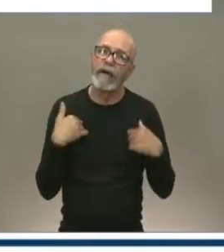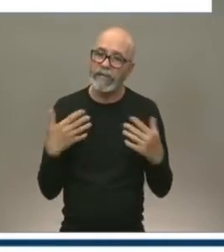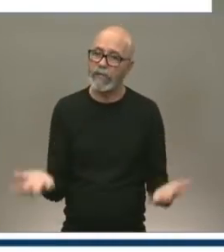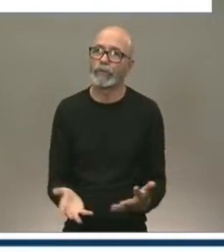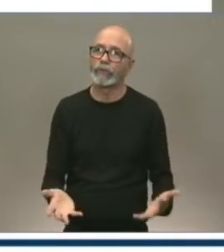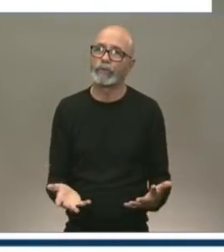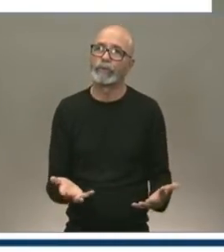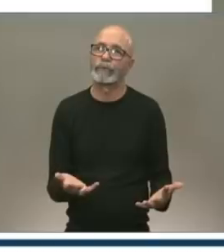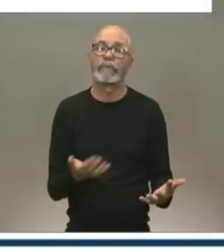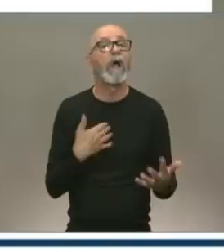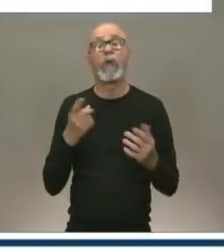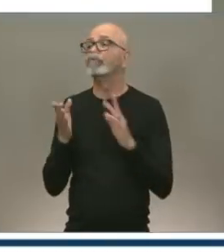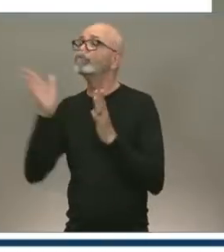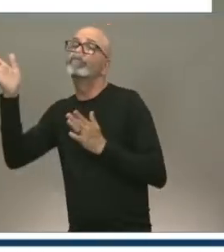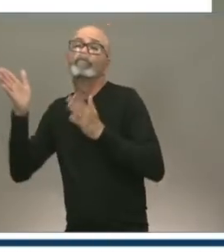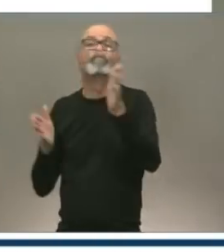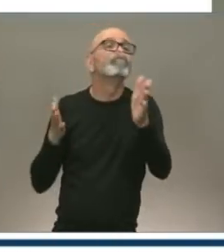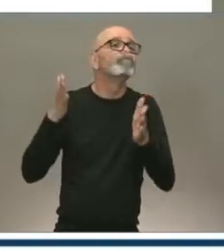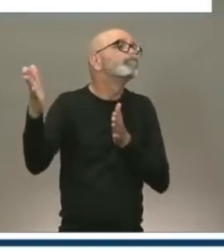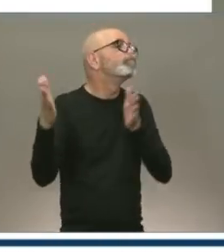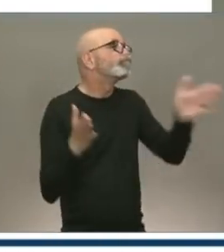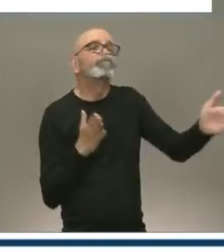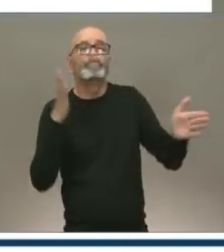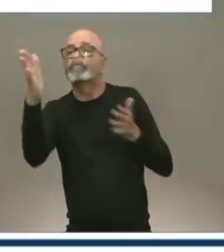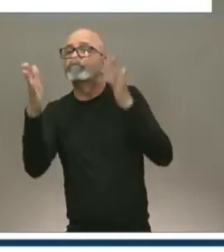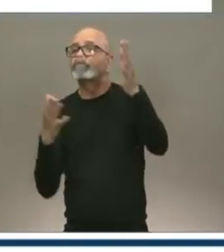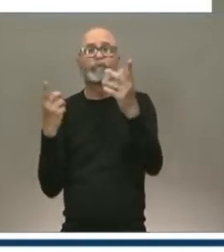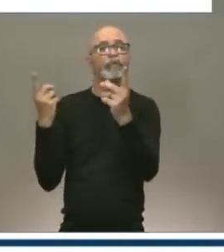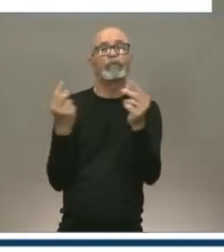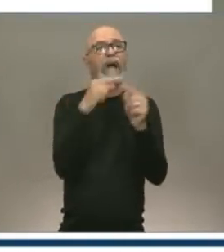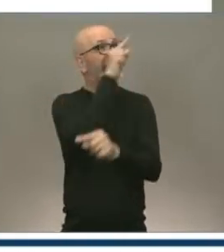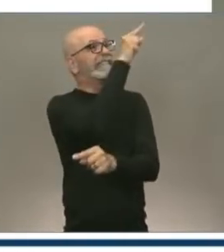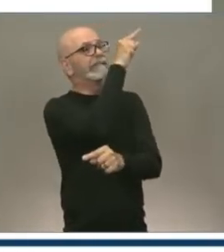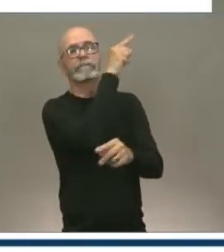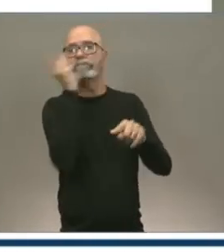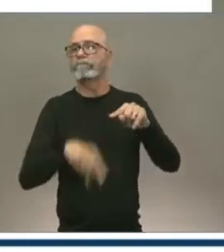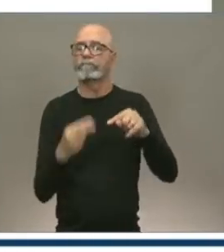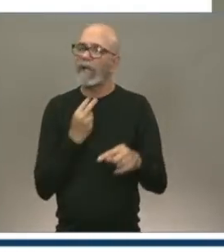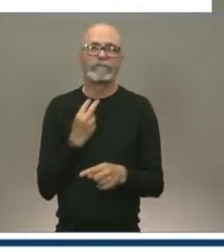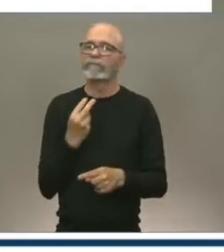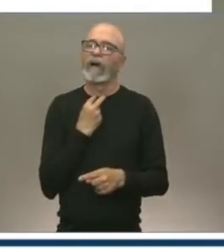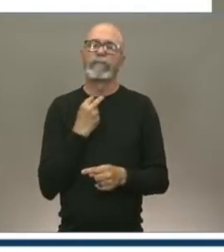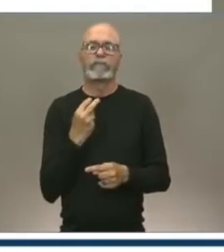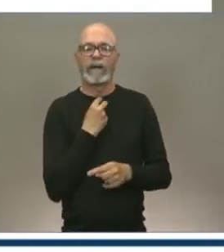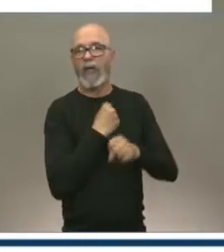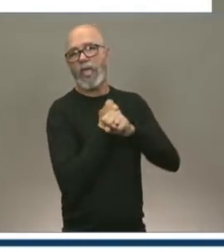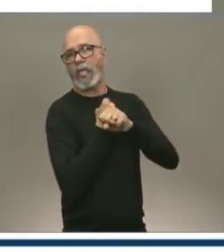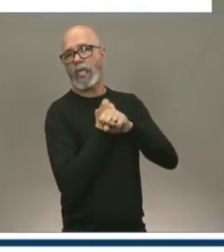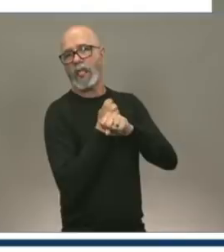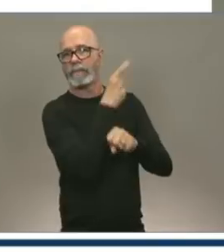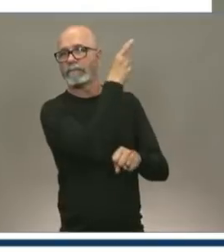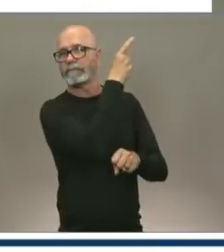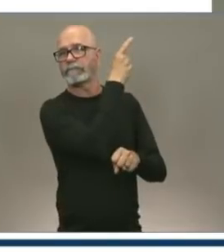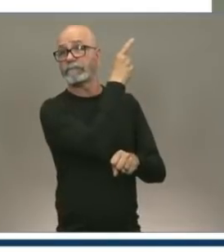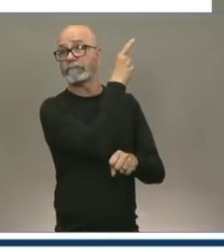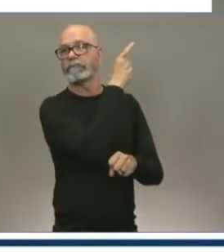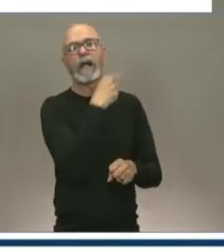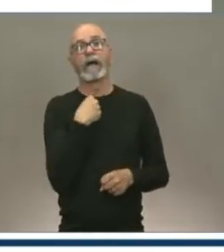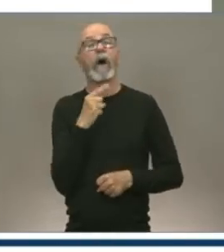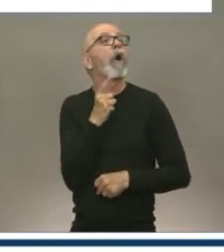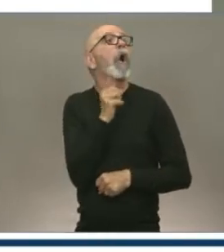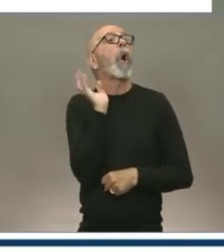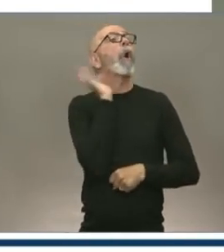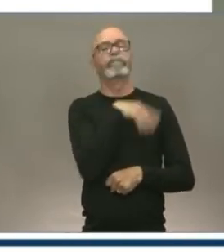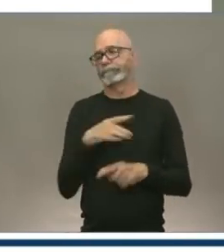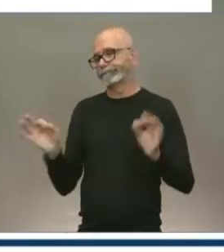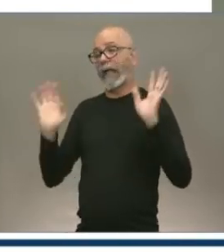in many other areas cannot because of COVID-19 activity. But this is not the time to let our guard down. It is a time